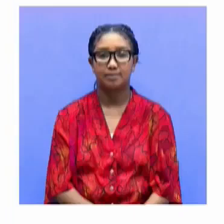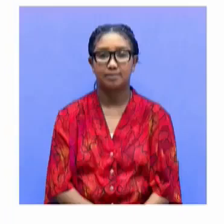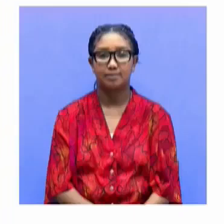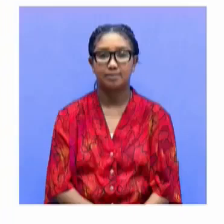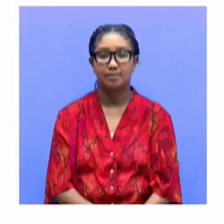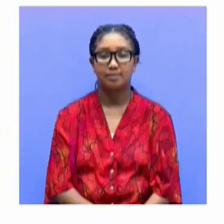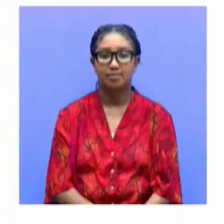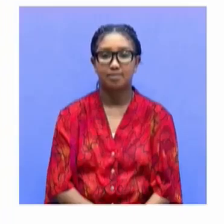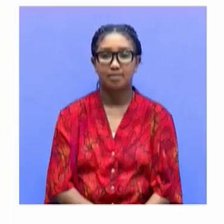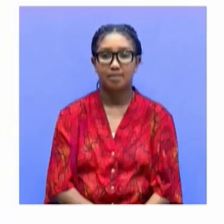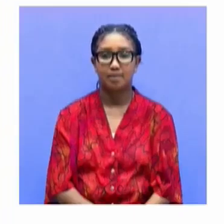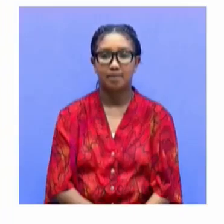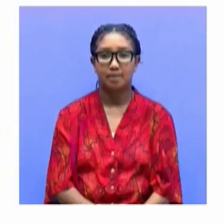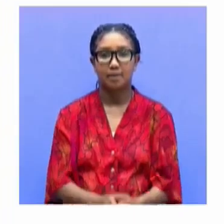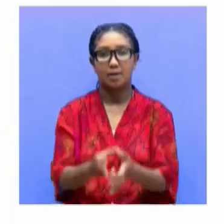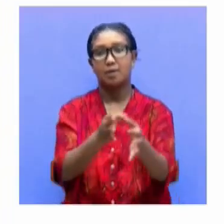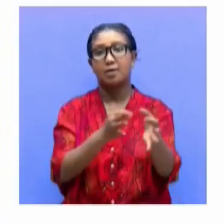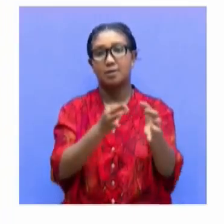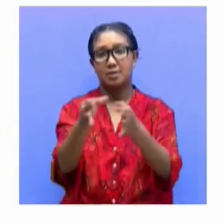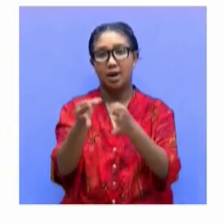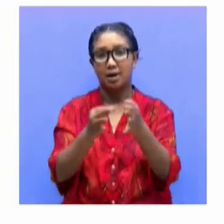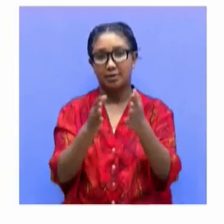a narrative